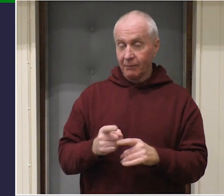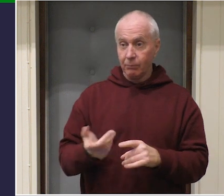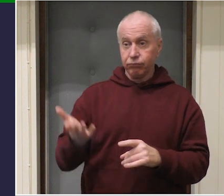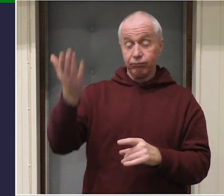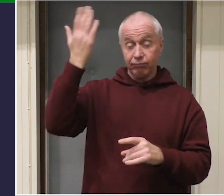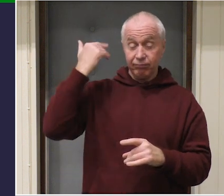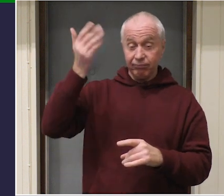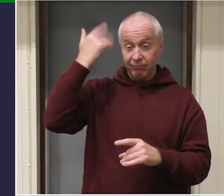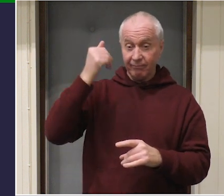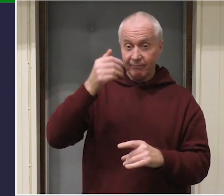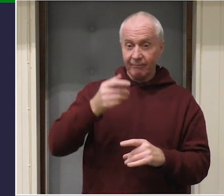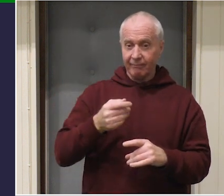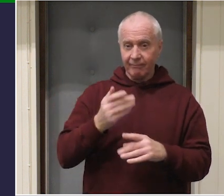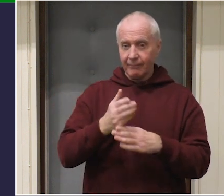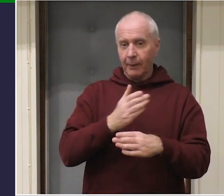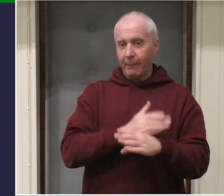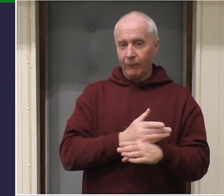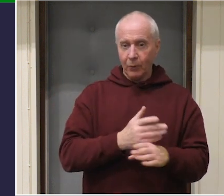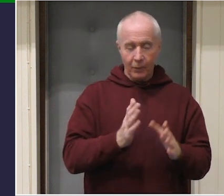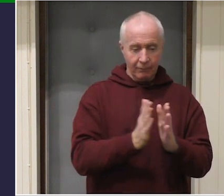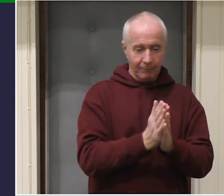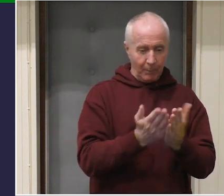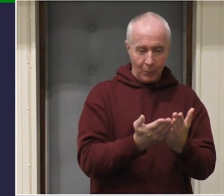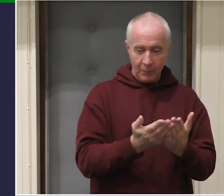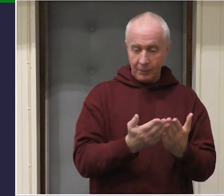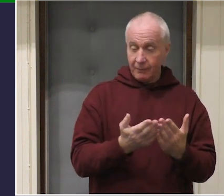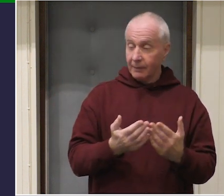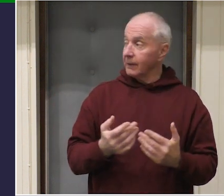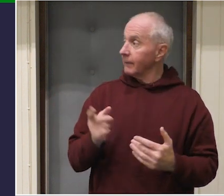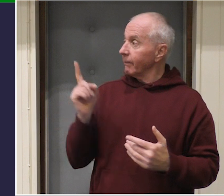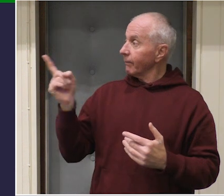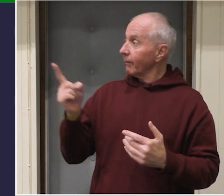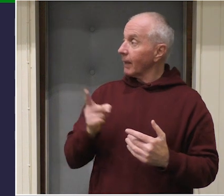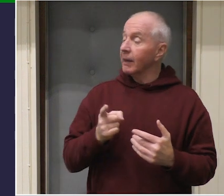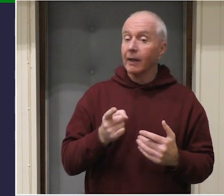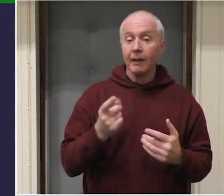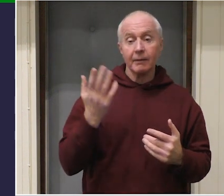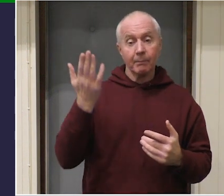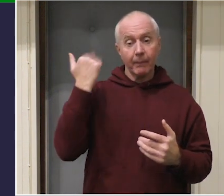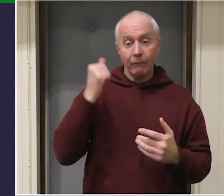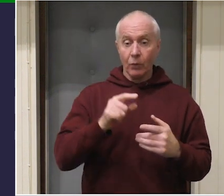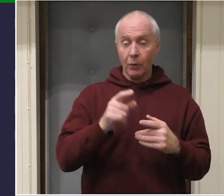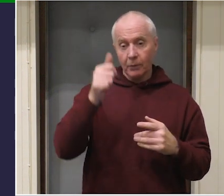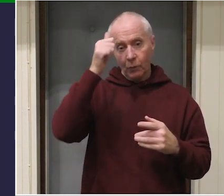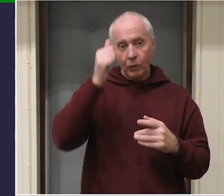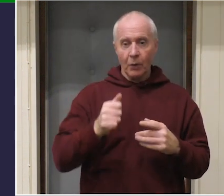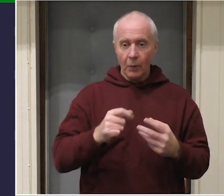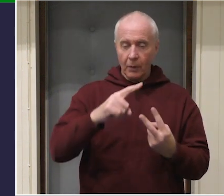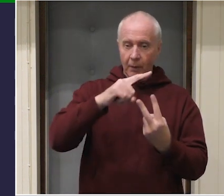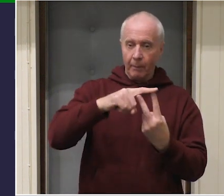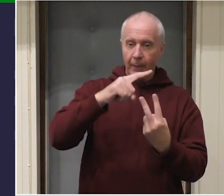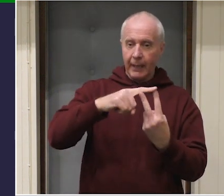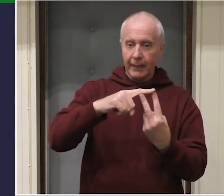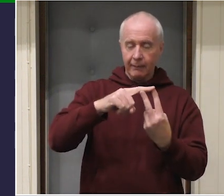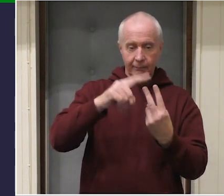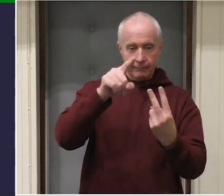This is before even probably having books. This is before he knew the value of pi, the ratio of the area of a